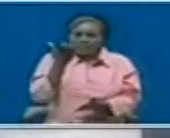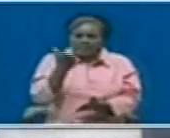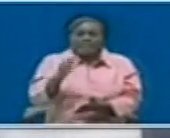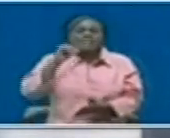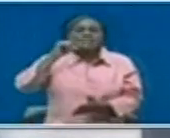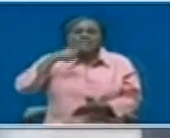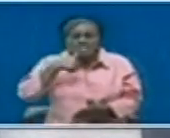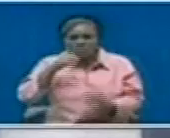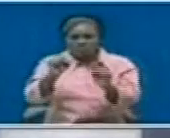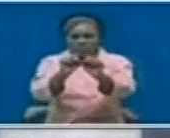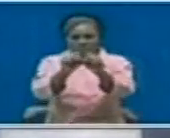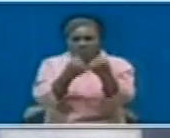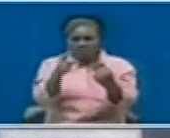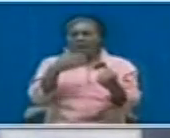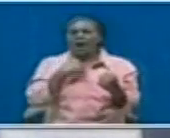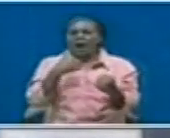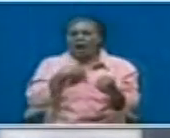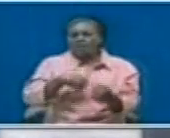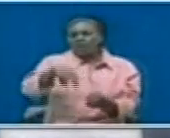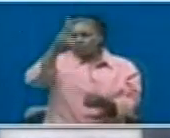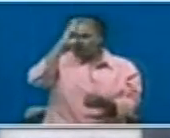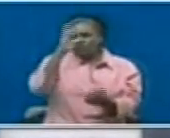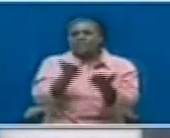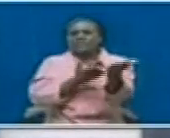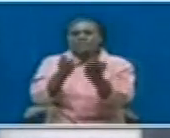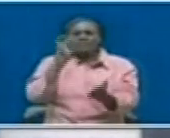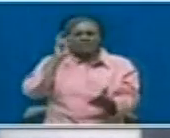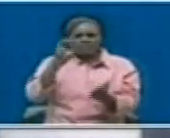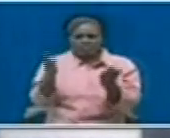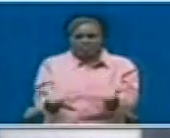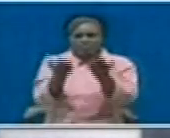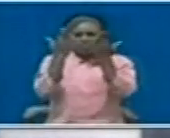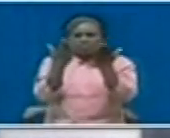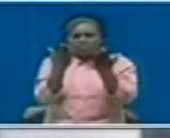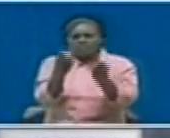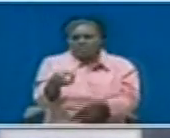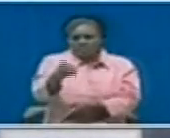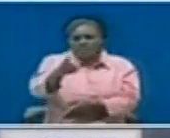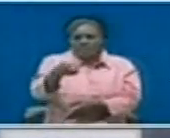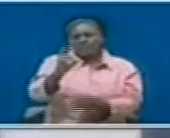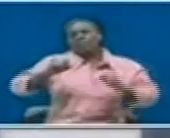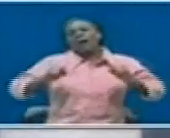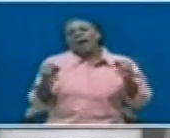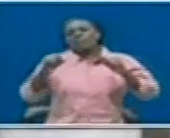latest event is casting a shadow on a police service that is looking increasingly trigger happy.